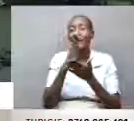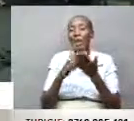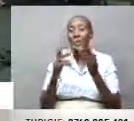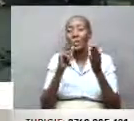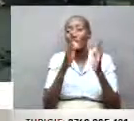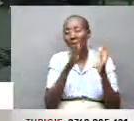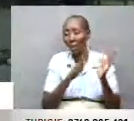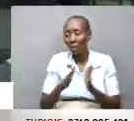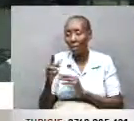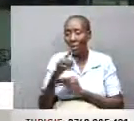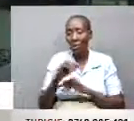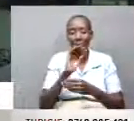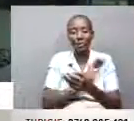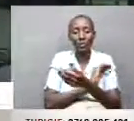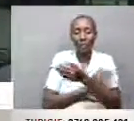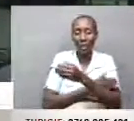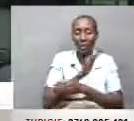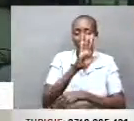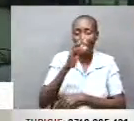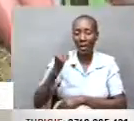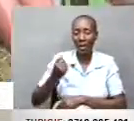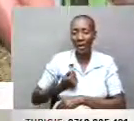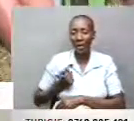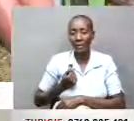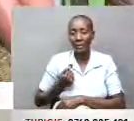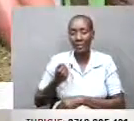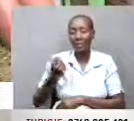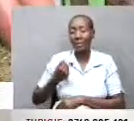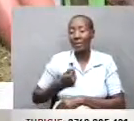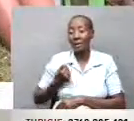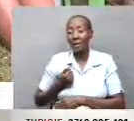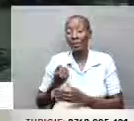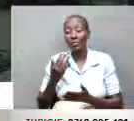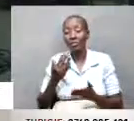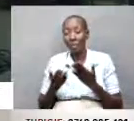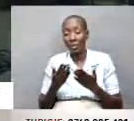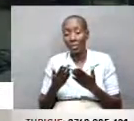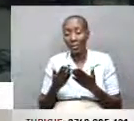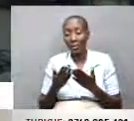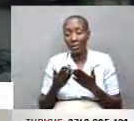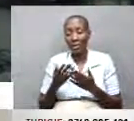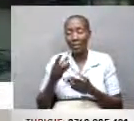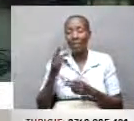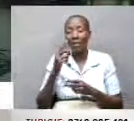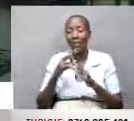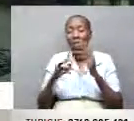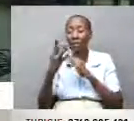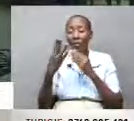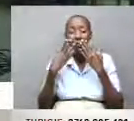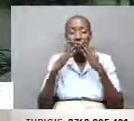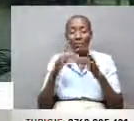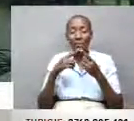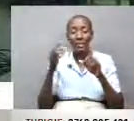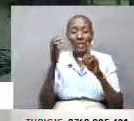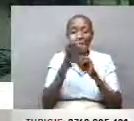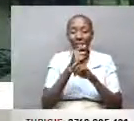to empower young girls, girls who have not been able, or girls who did form 4 but who did not achieve grades